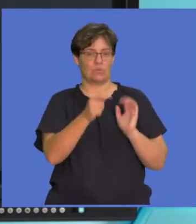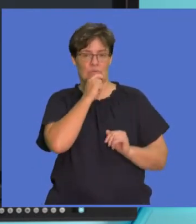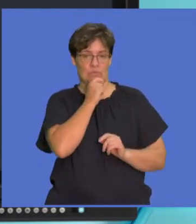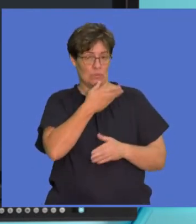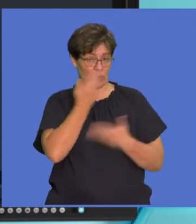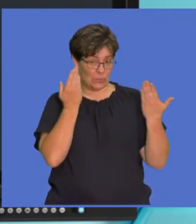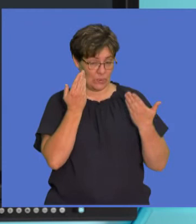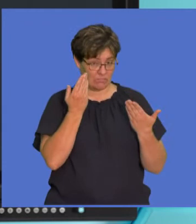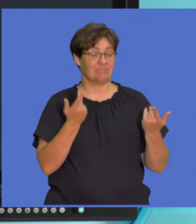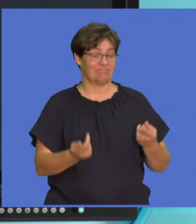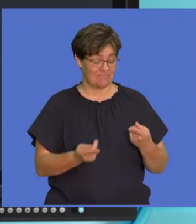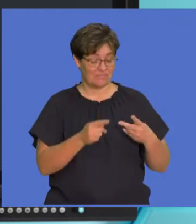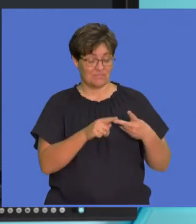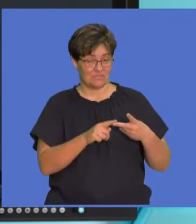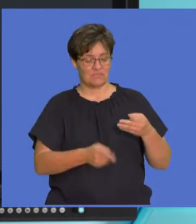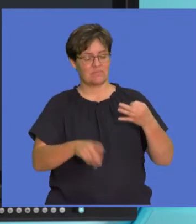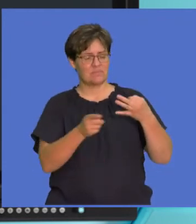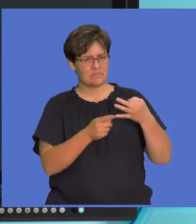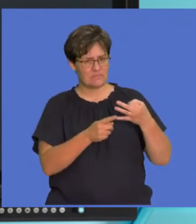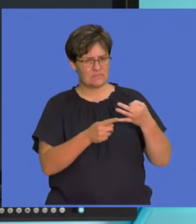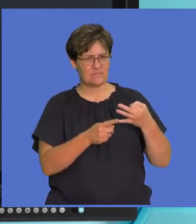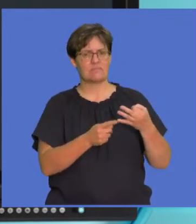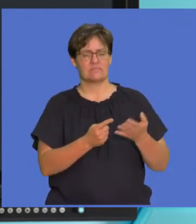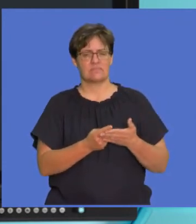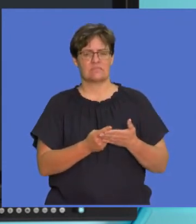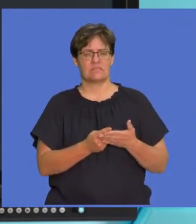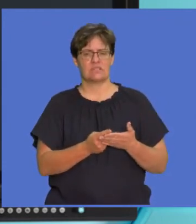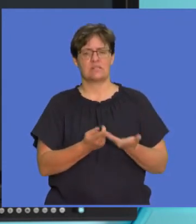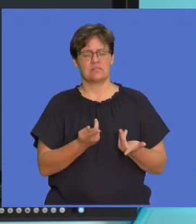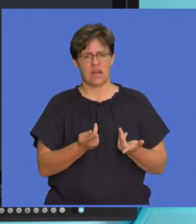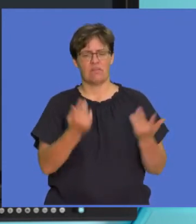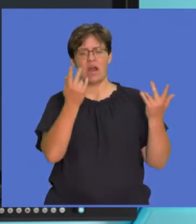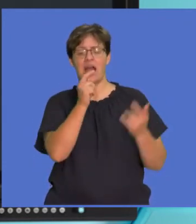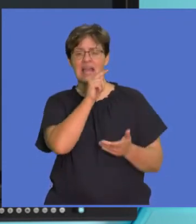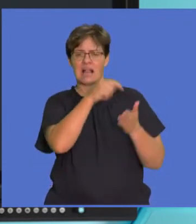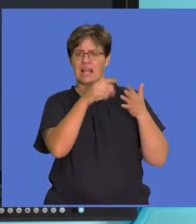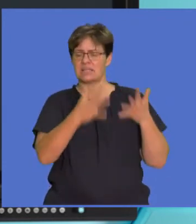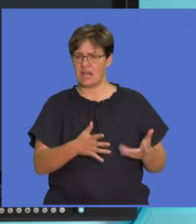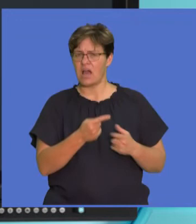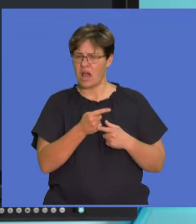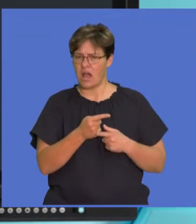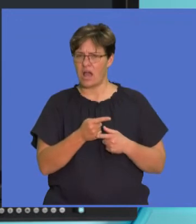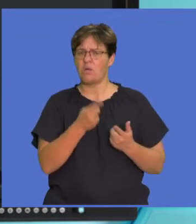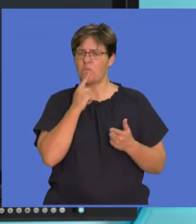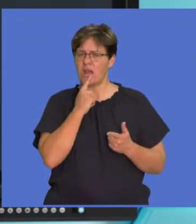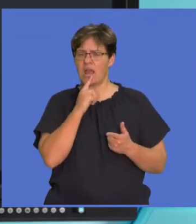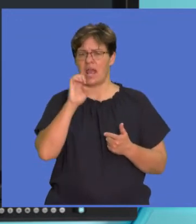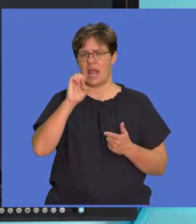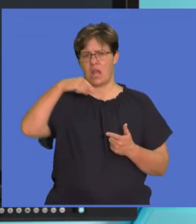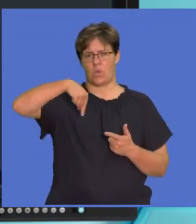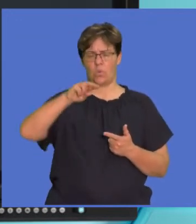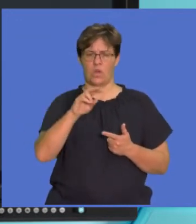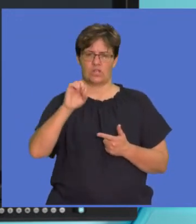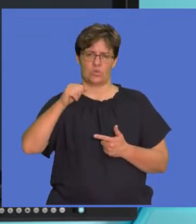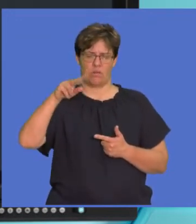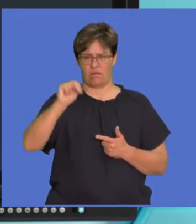calculator. Now we're going to look at equations. Now, if I'm using a calculator, how do I then do that? That's what we're going to